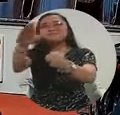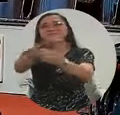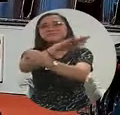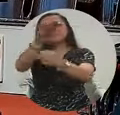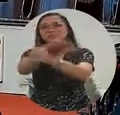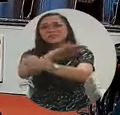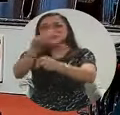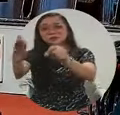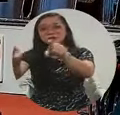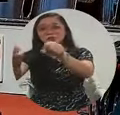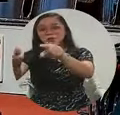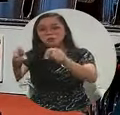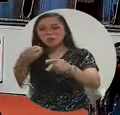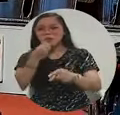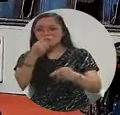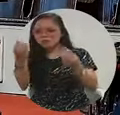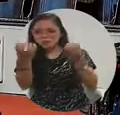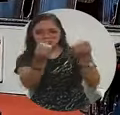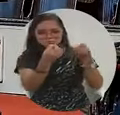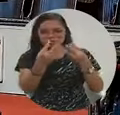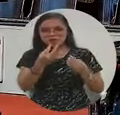kilid gakaon. Kaya daghang gakaon.